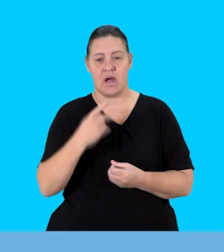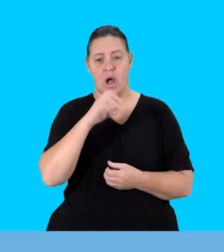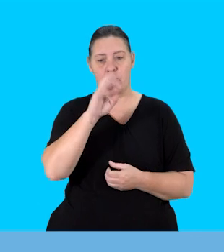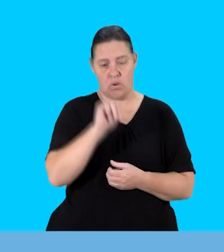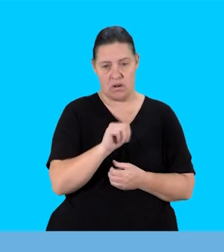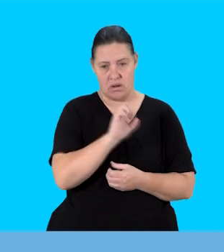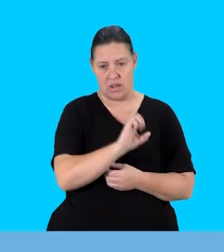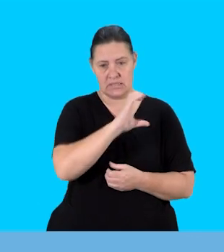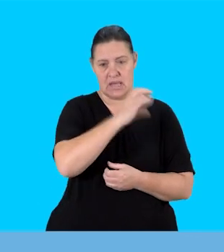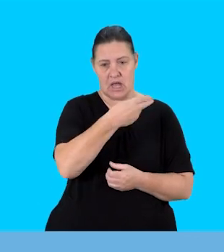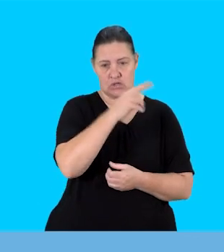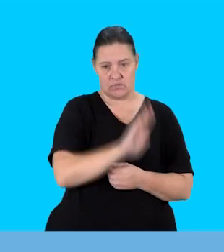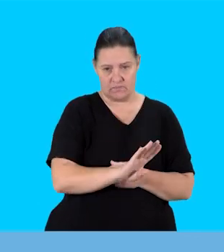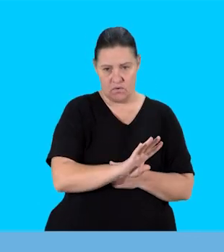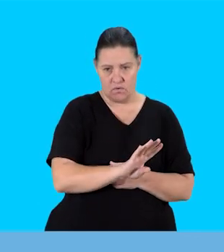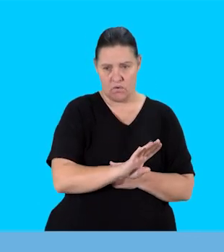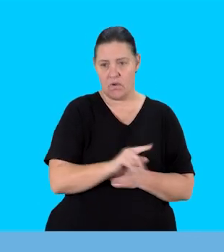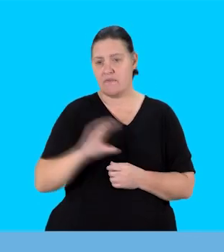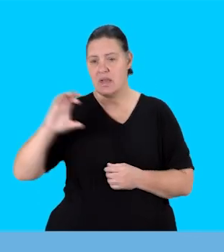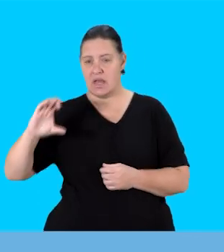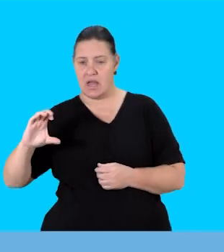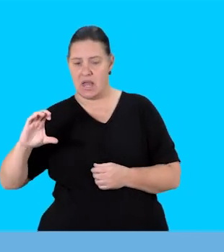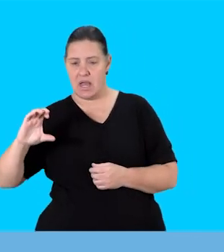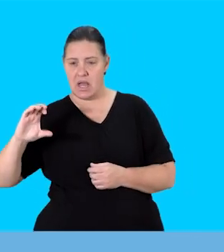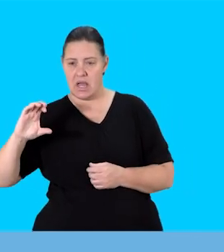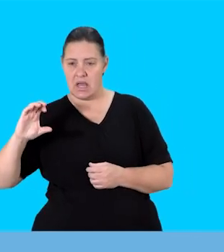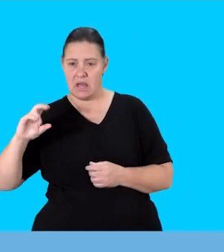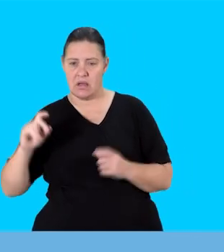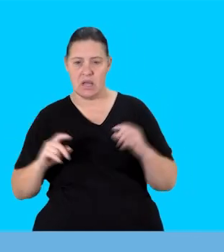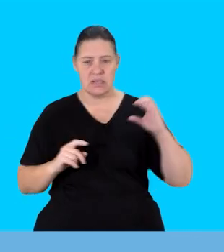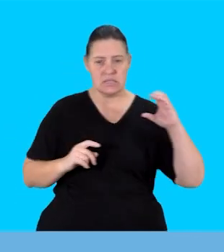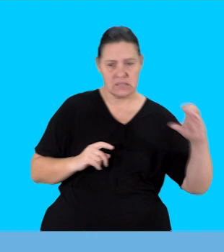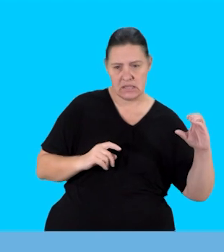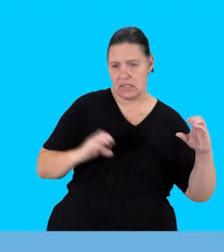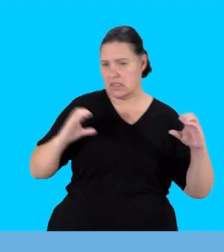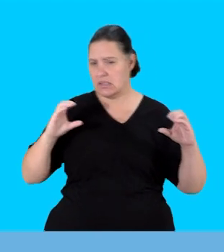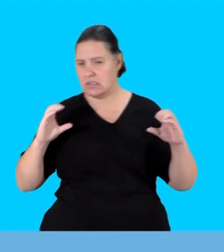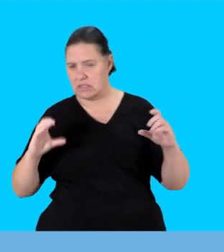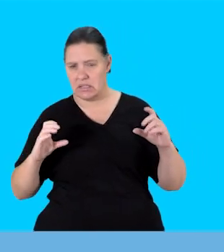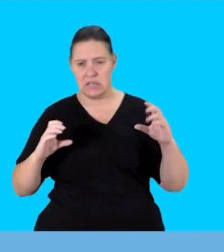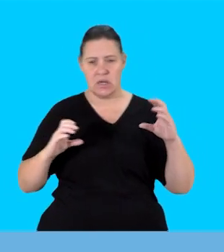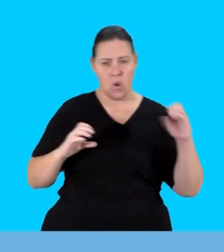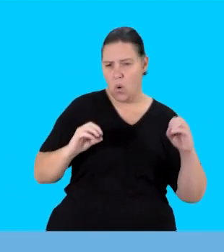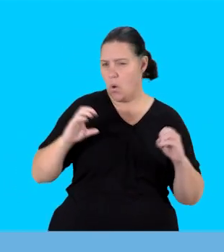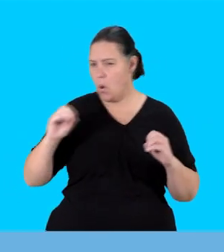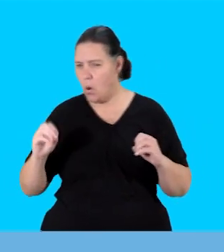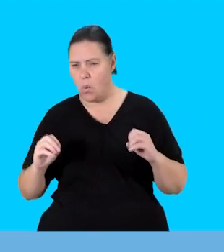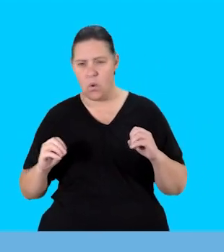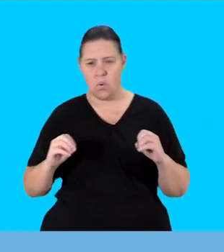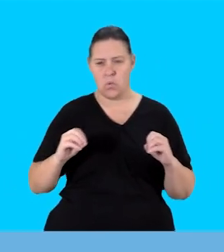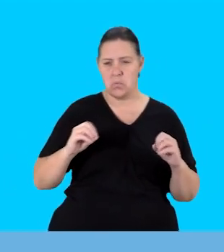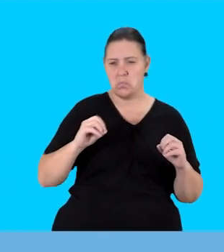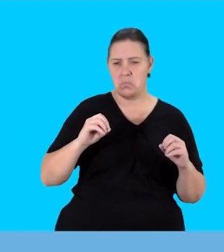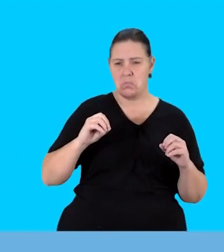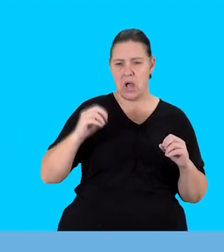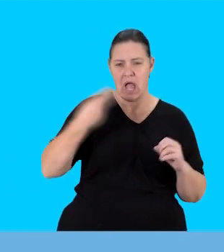a carbon initially, still have a carbon at the end, hydrogen there, oxygen, oxygen. There is nothing